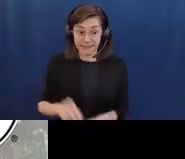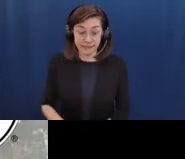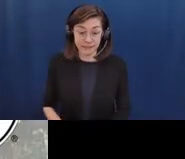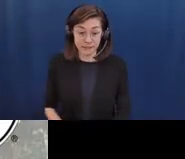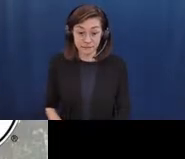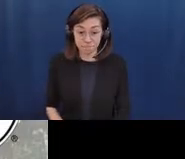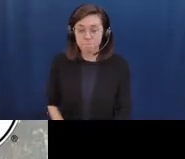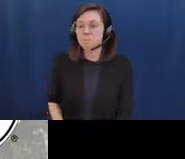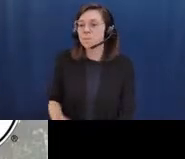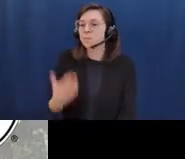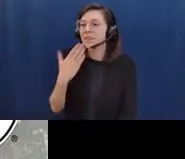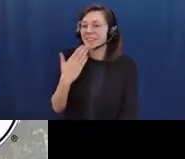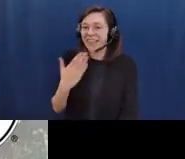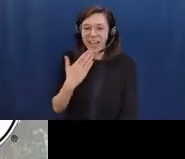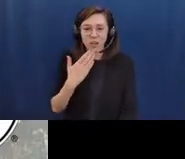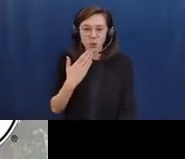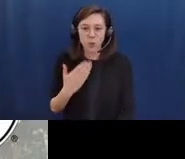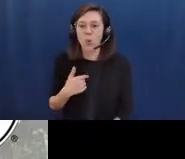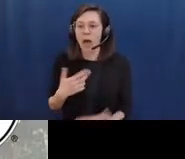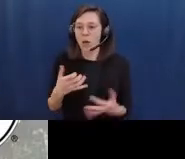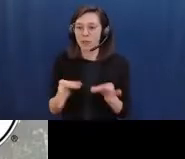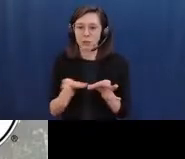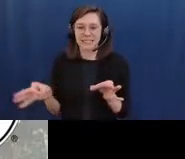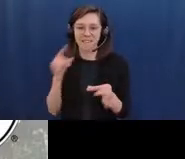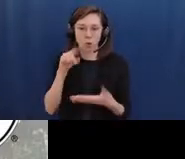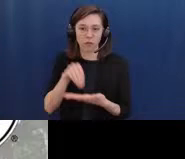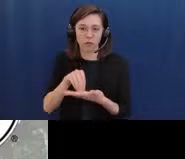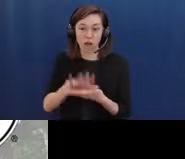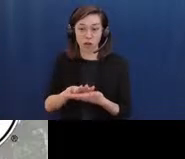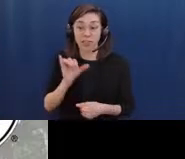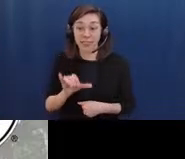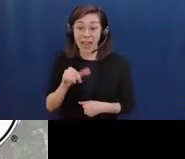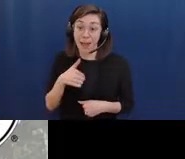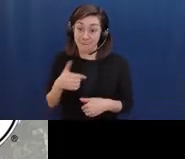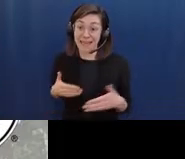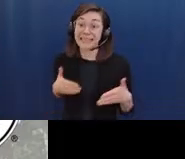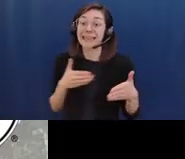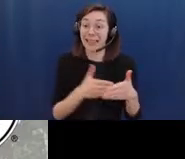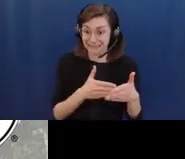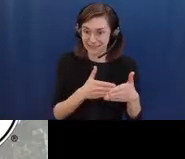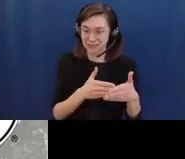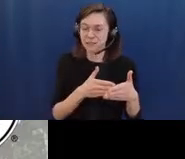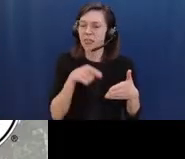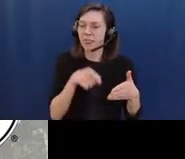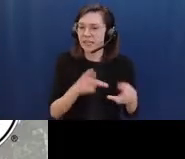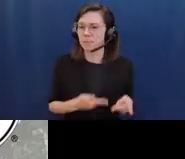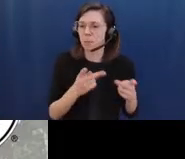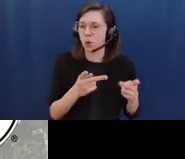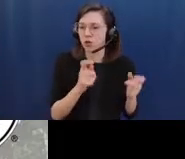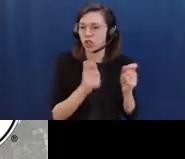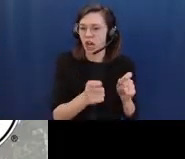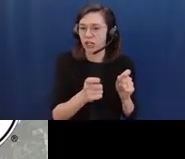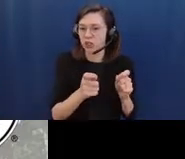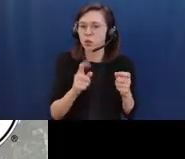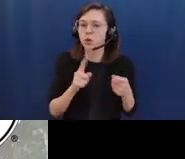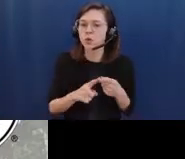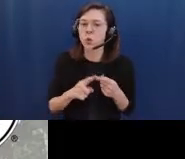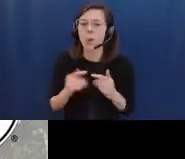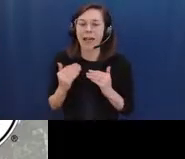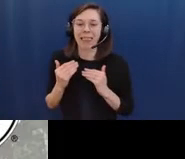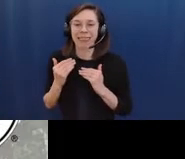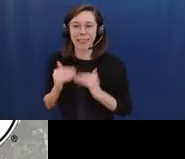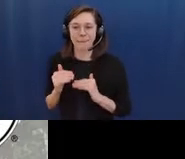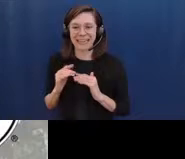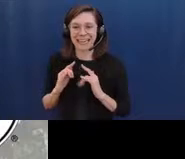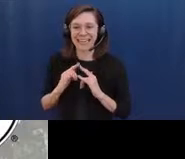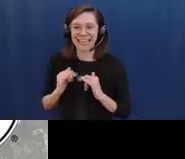Thank you. I just wanted to state for the record that I'm against the proposed change to limiting camping